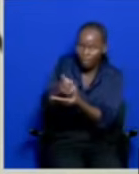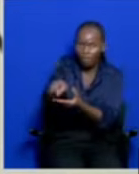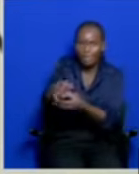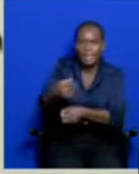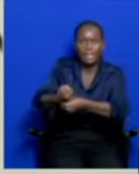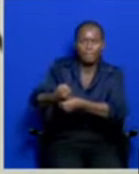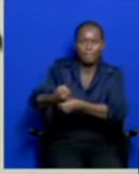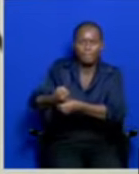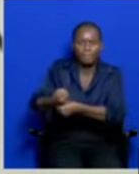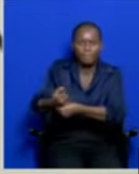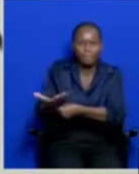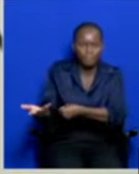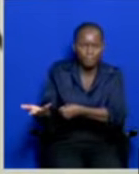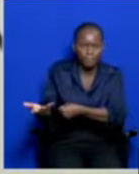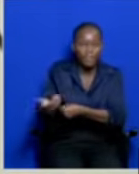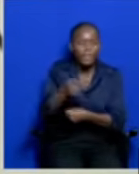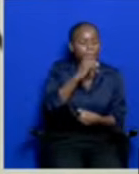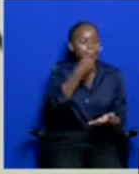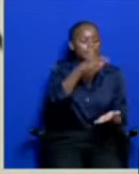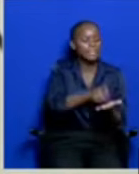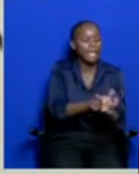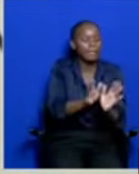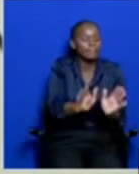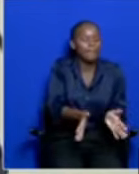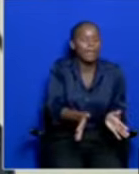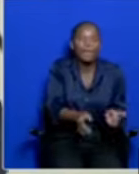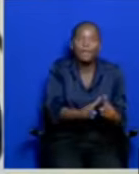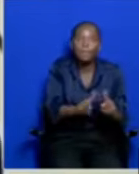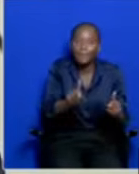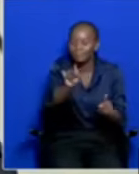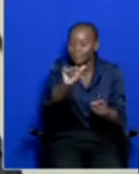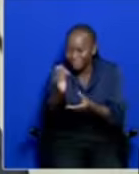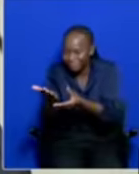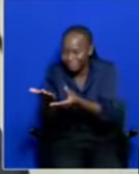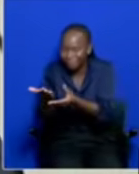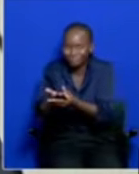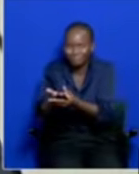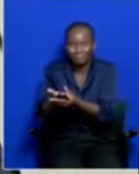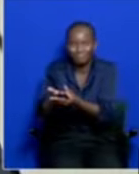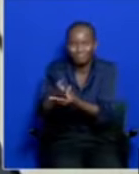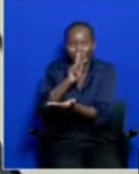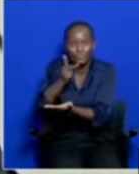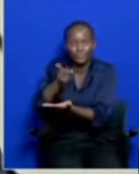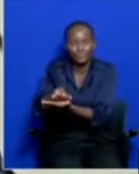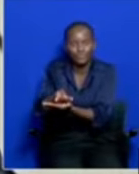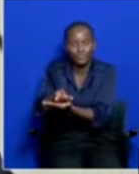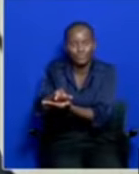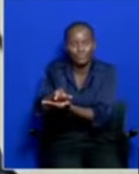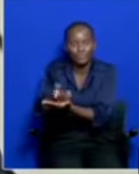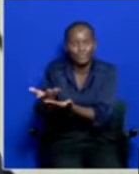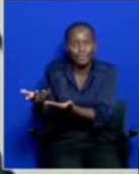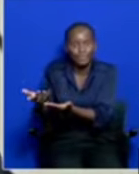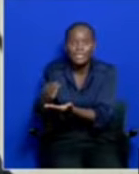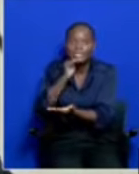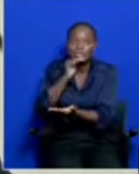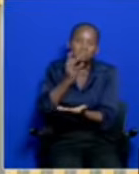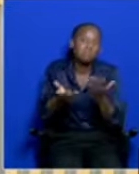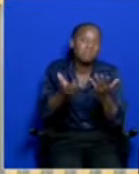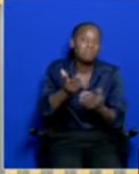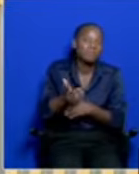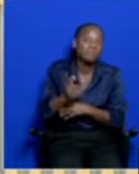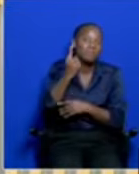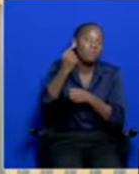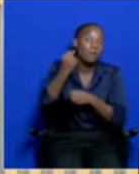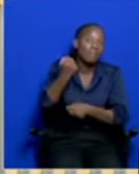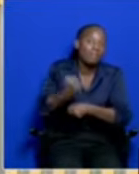ends up there. It must be in the occurrence book so that after 2 months or 1 year, a person comes and